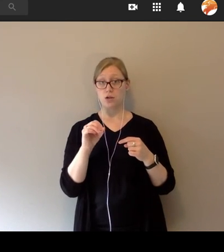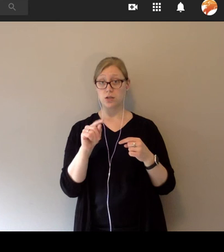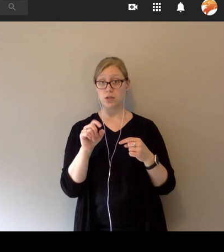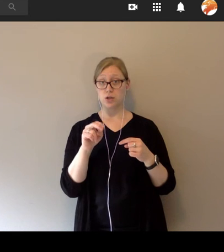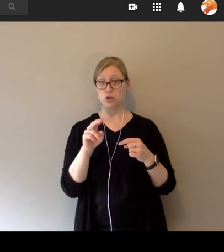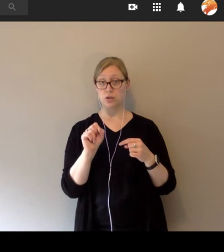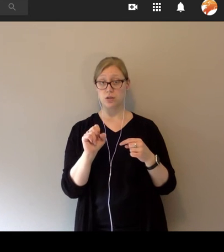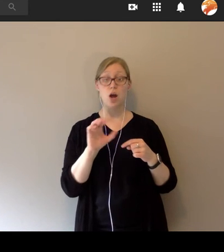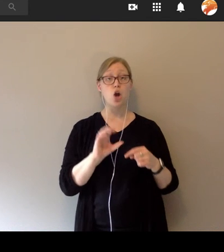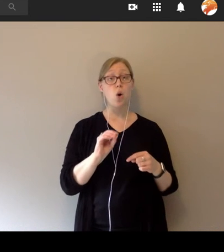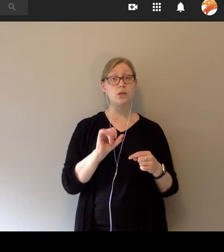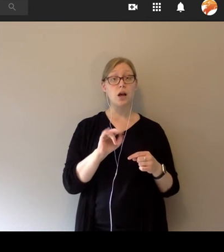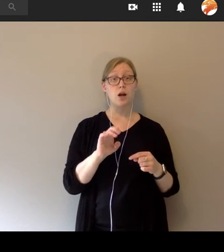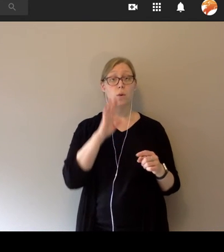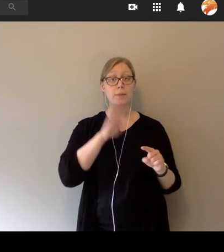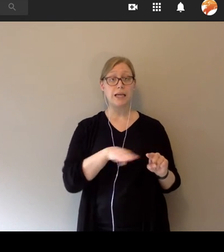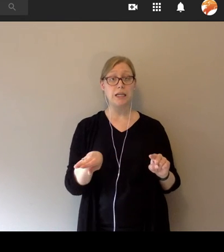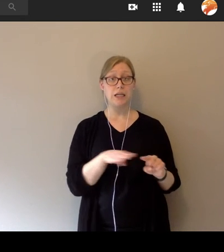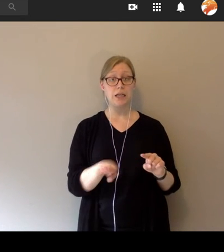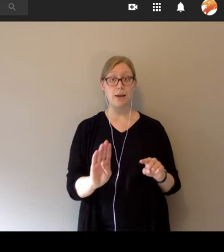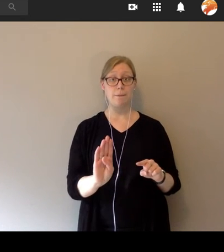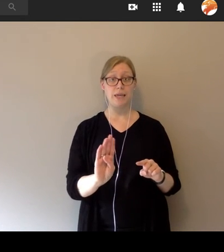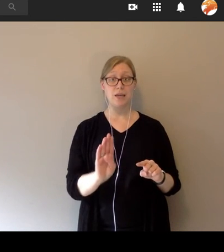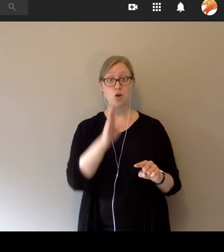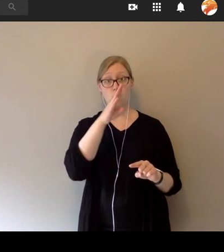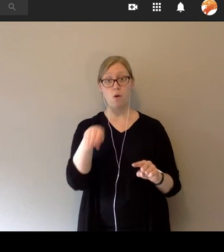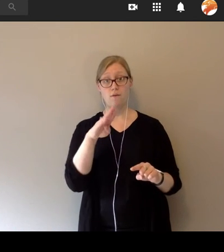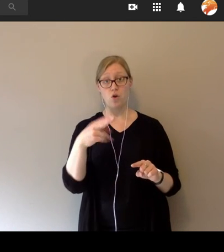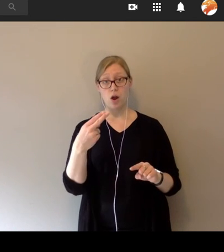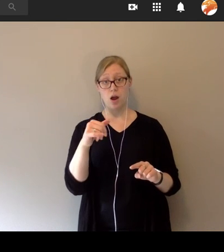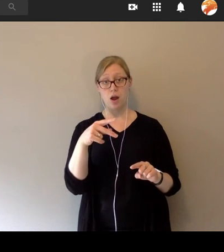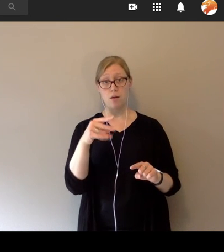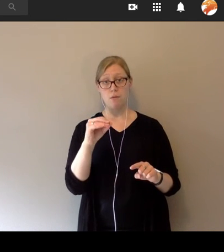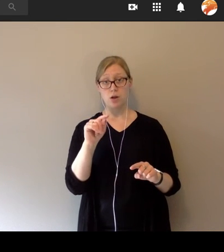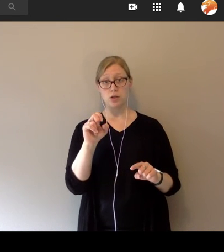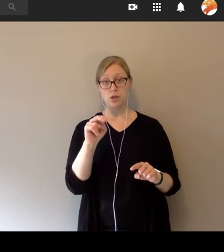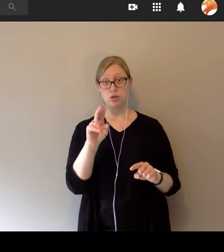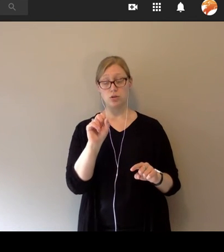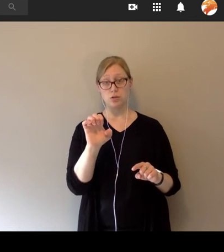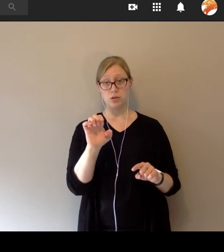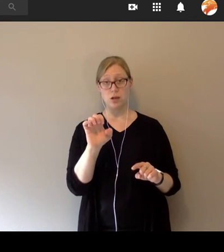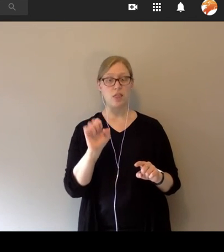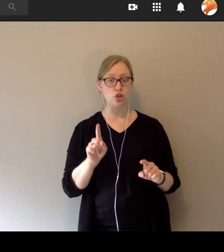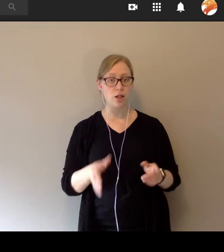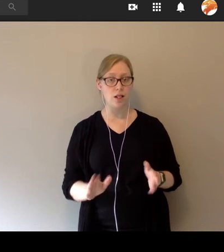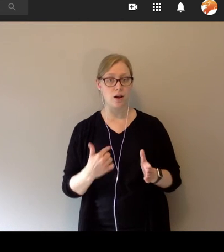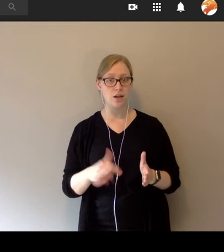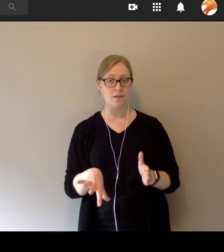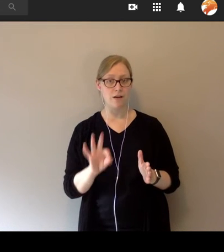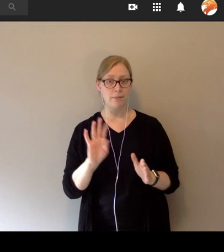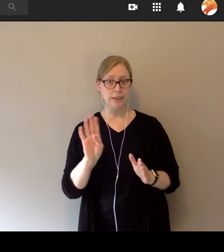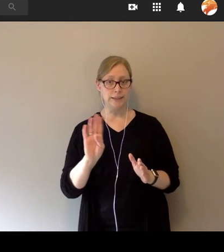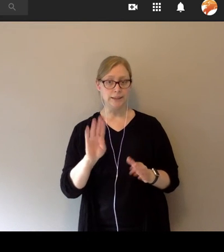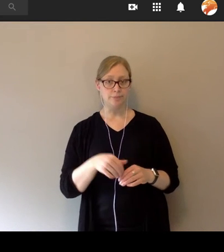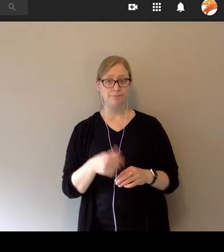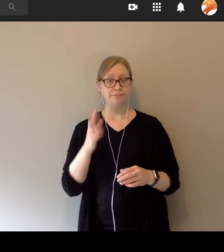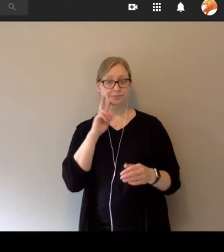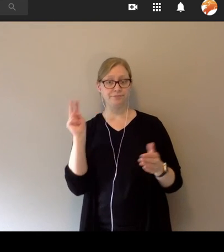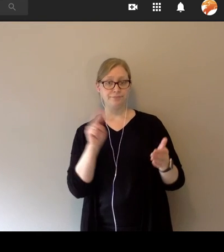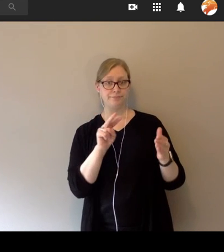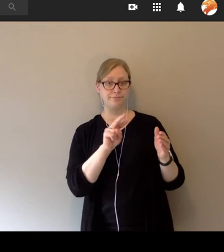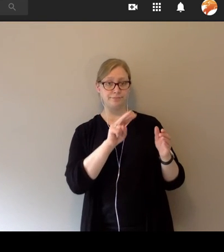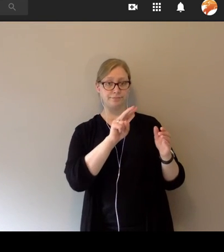the adjacent side, so that should allow us to find B. So if we look at our table, we should be able to look up our